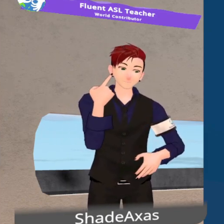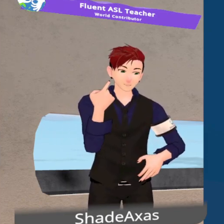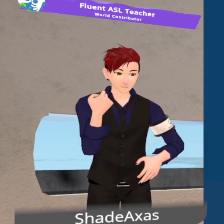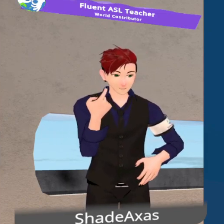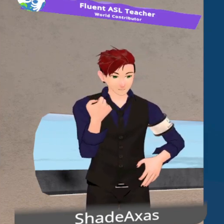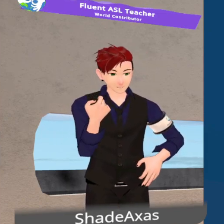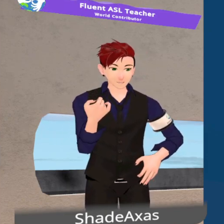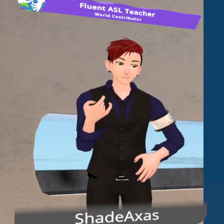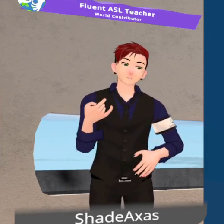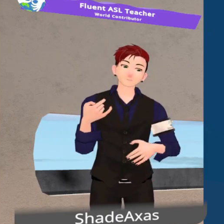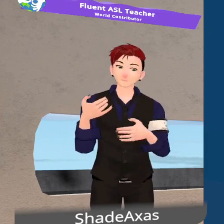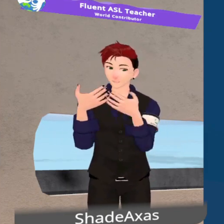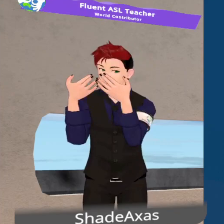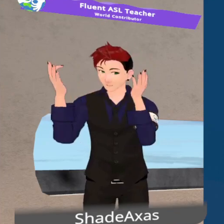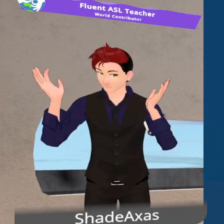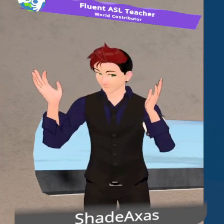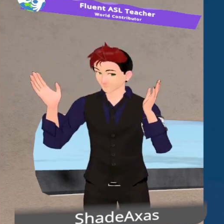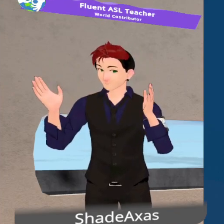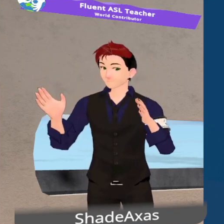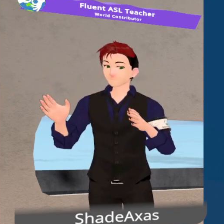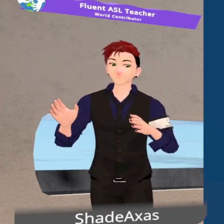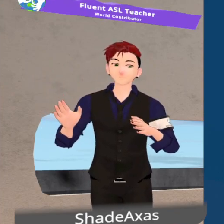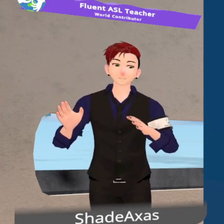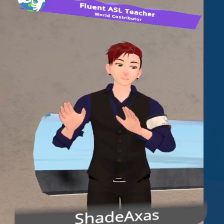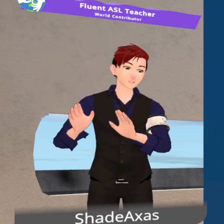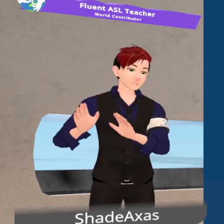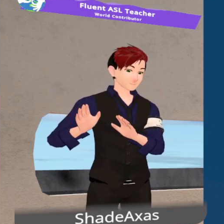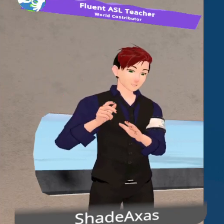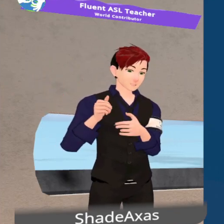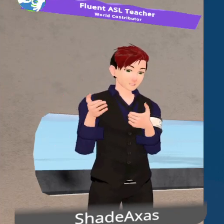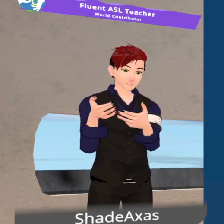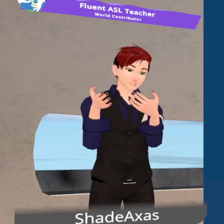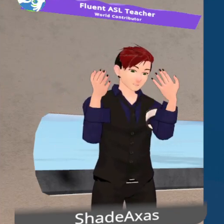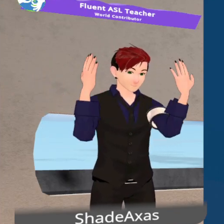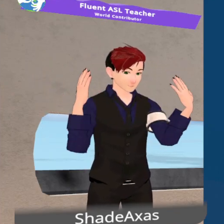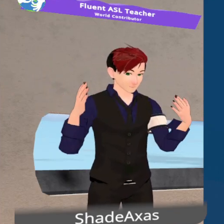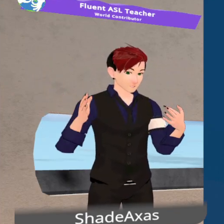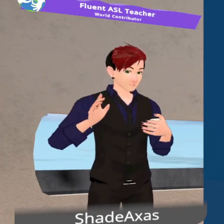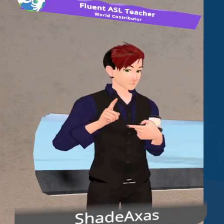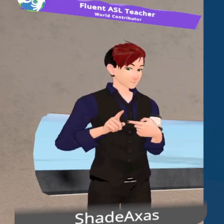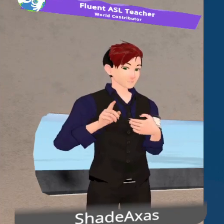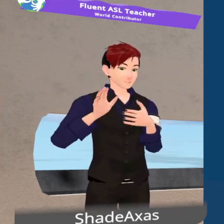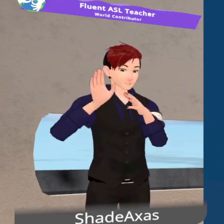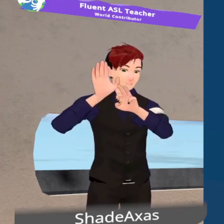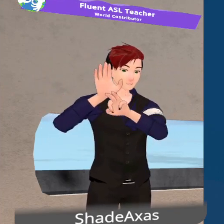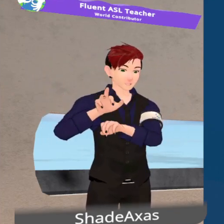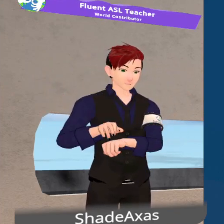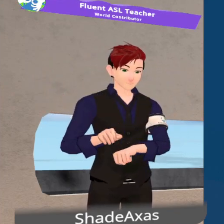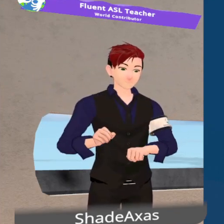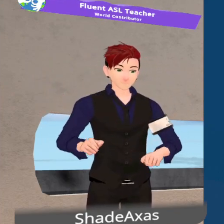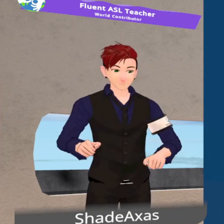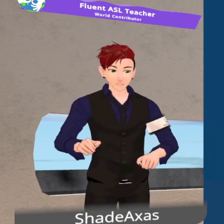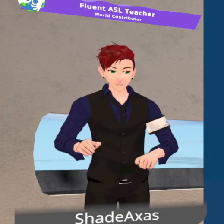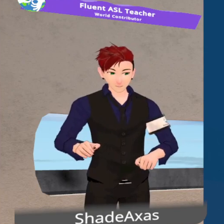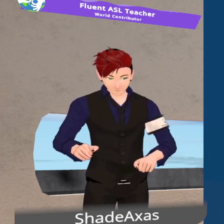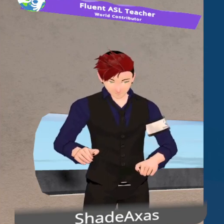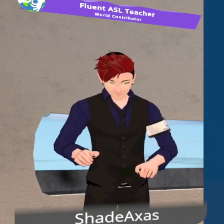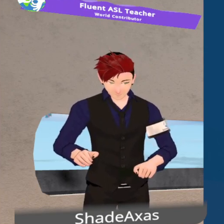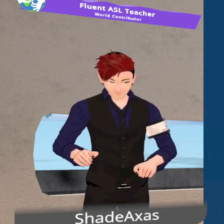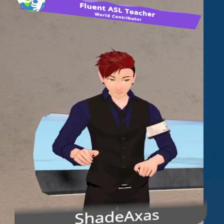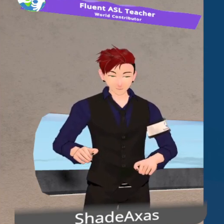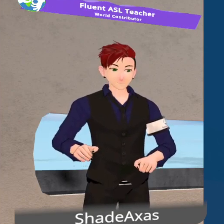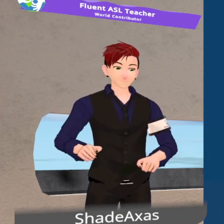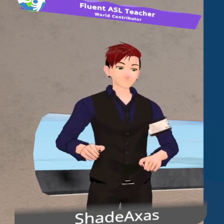are brand new to VR. So I'm not going to like overwhelm them until they kind of like gotten their feet